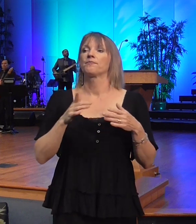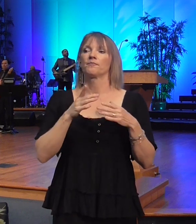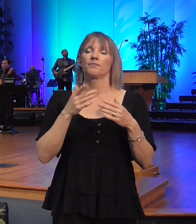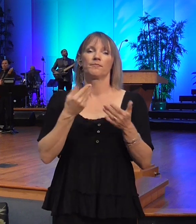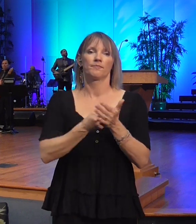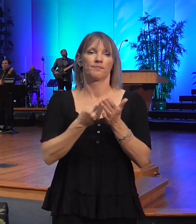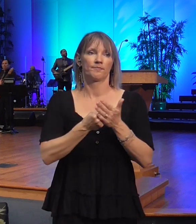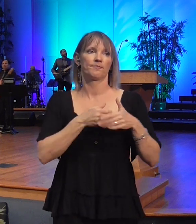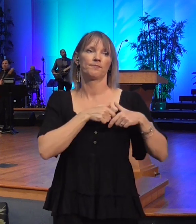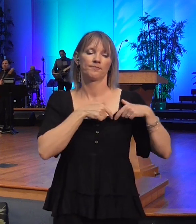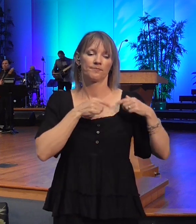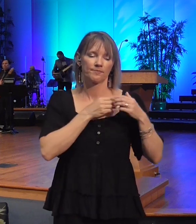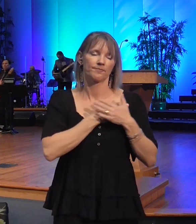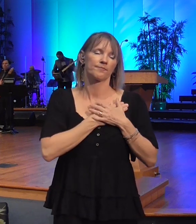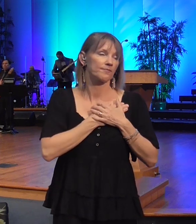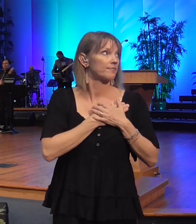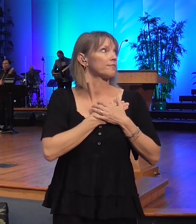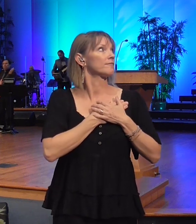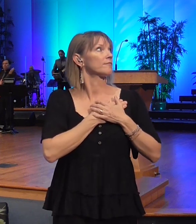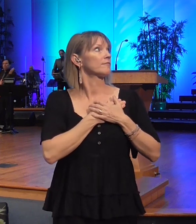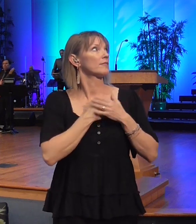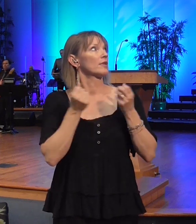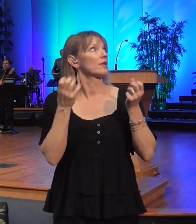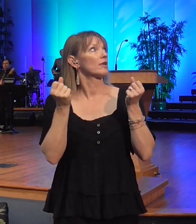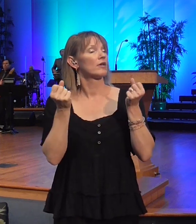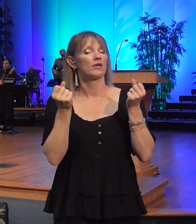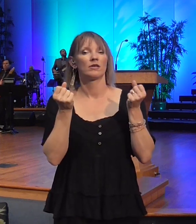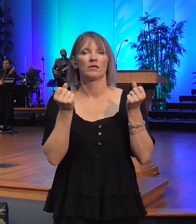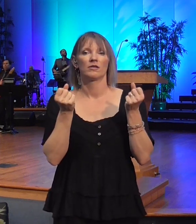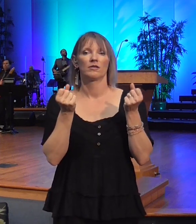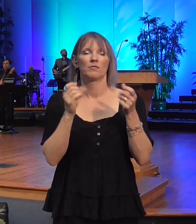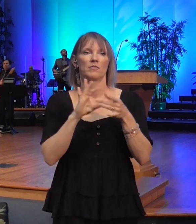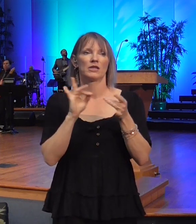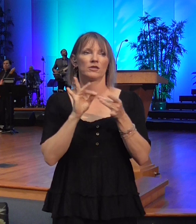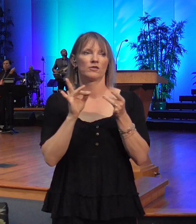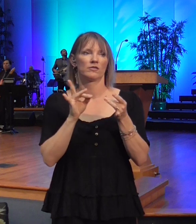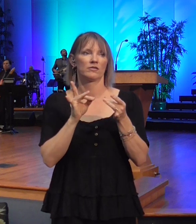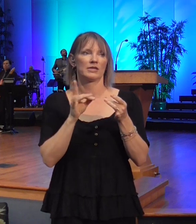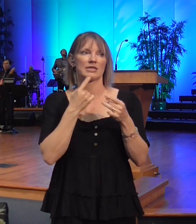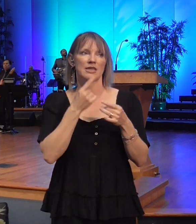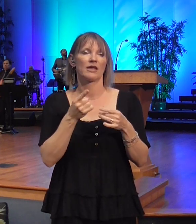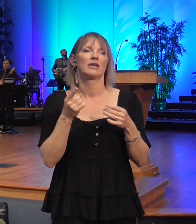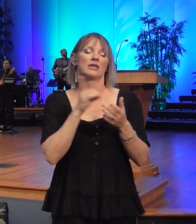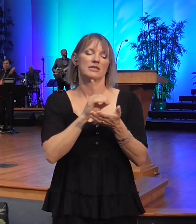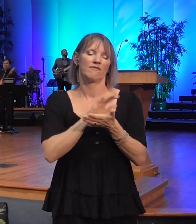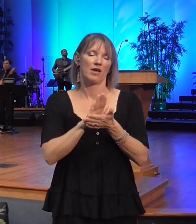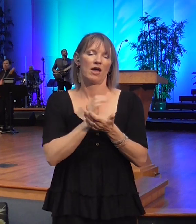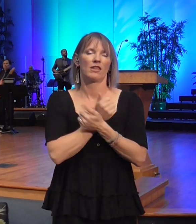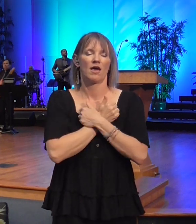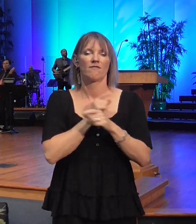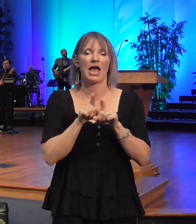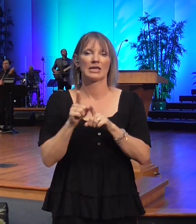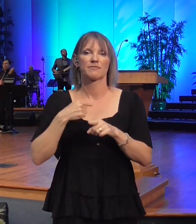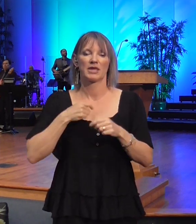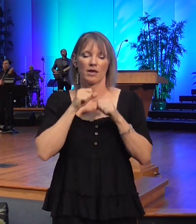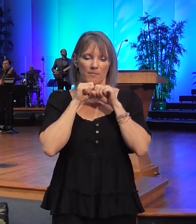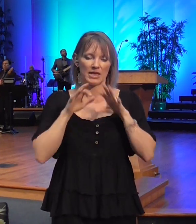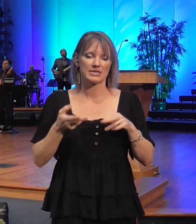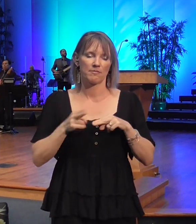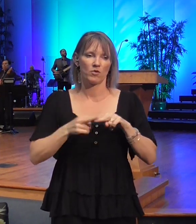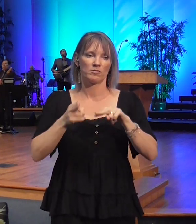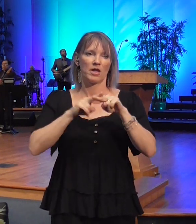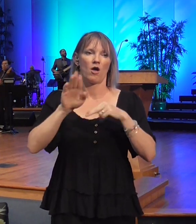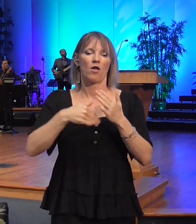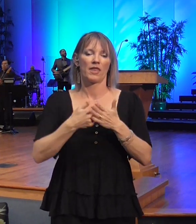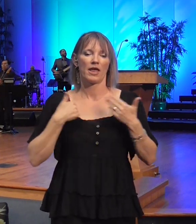offering message we can all say. Mine is in here somewhere. There it is. Divine love, as me, blesses and multiplies all